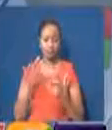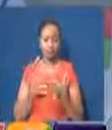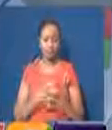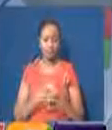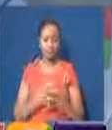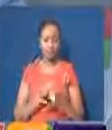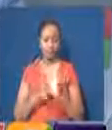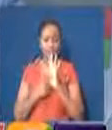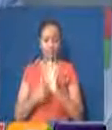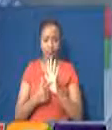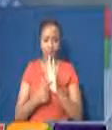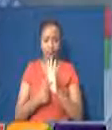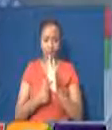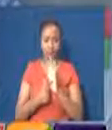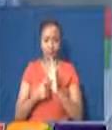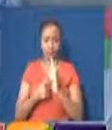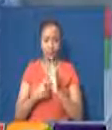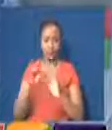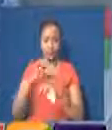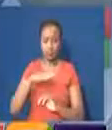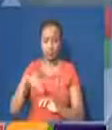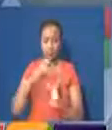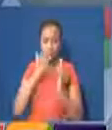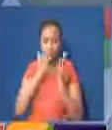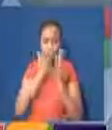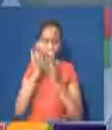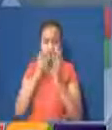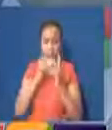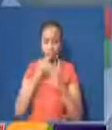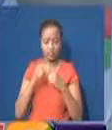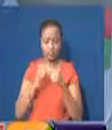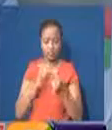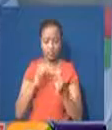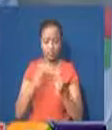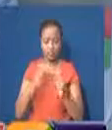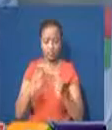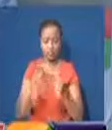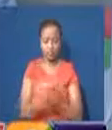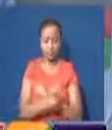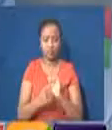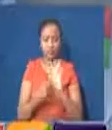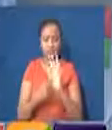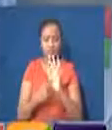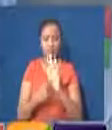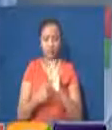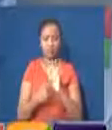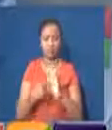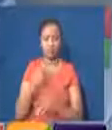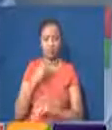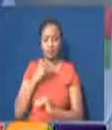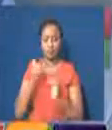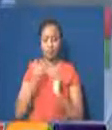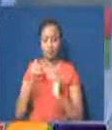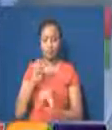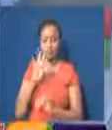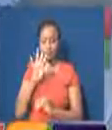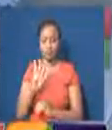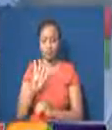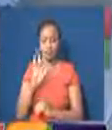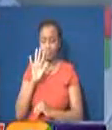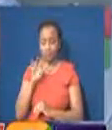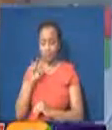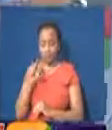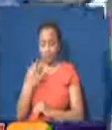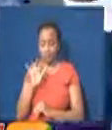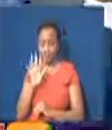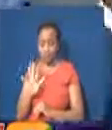Learning areas mutate. So if you look at pre-primary level, we have only 5. It is from those 5 that they